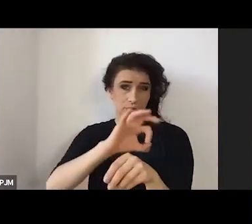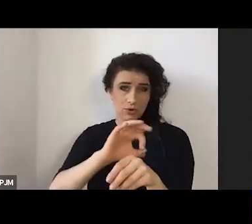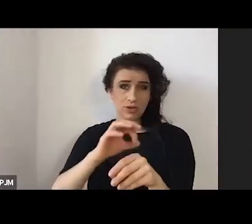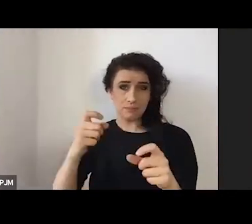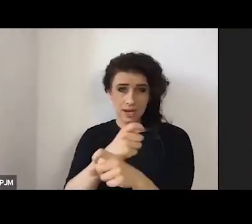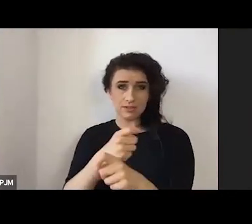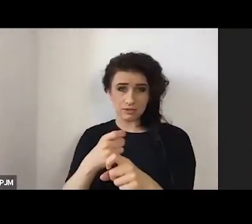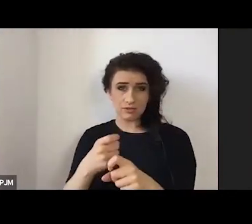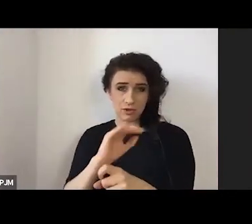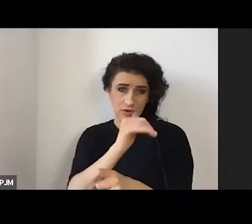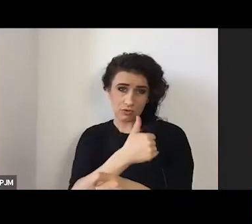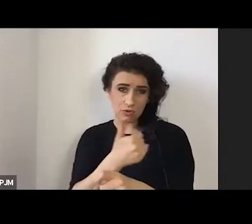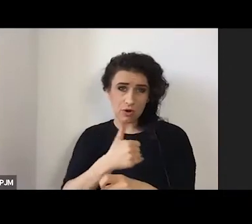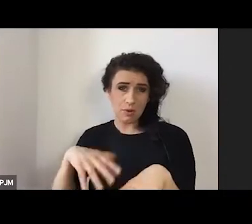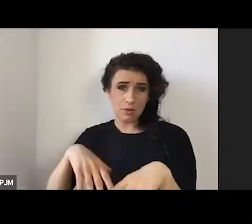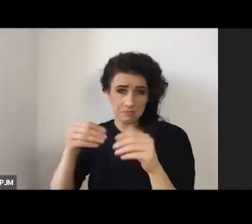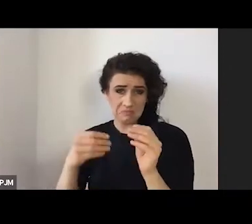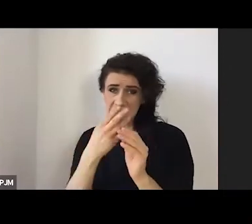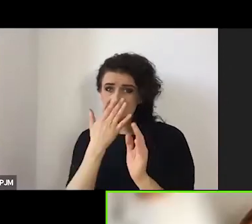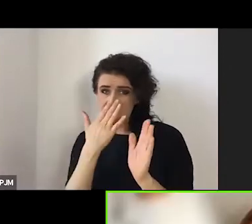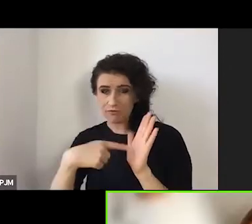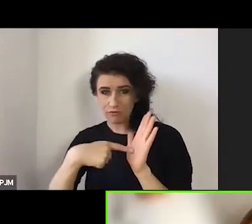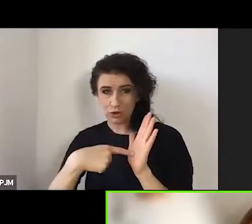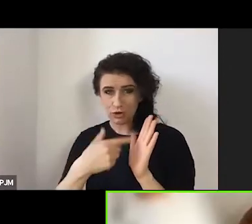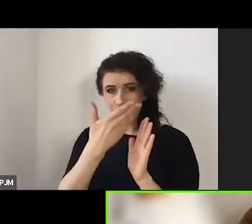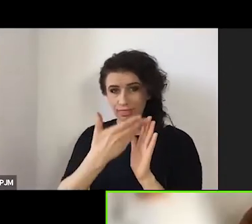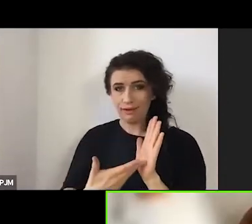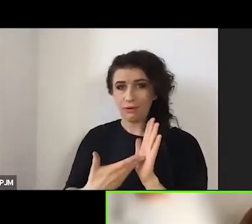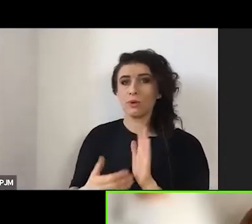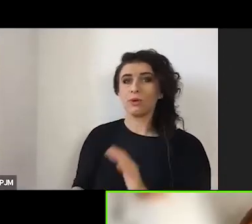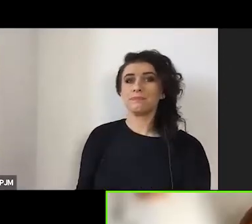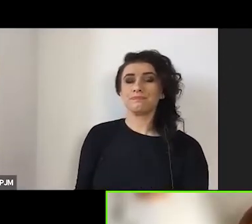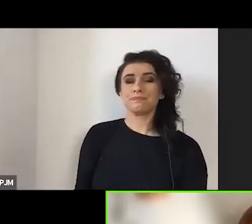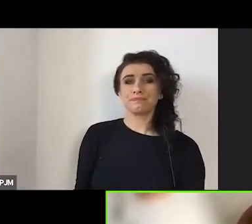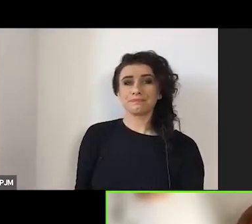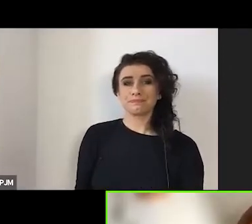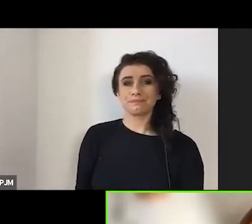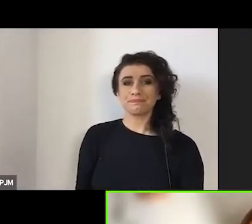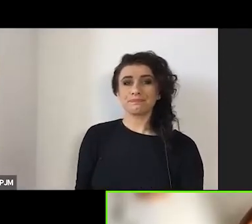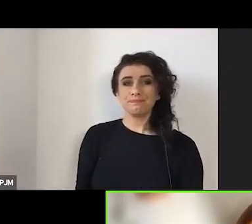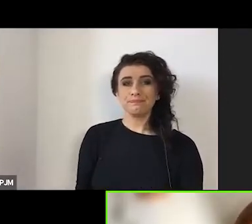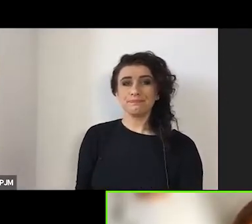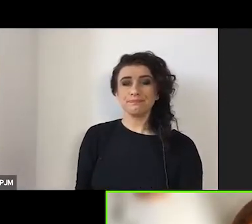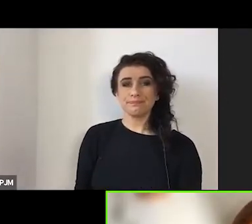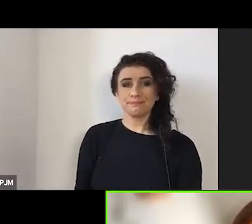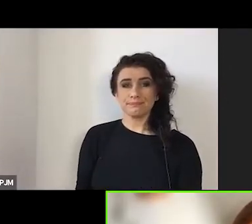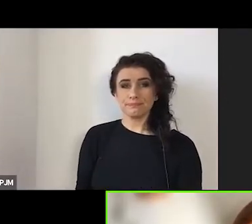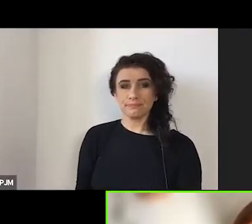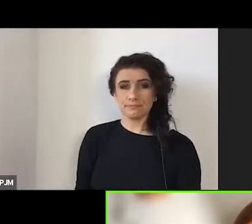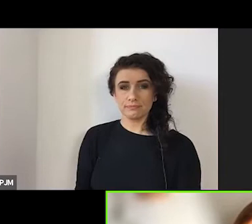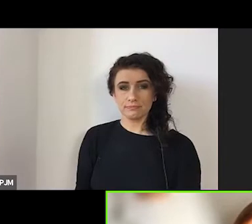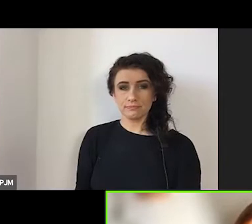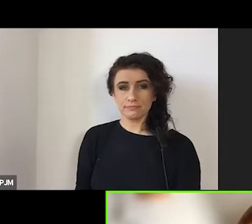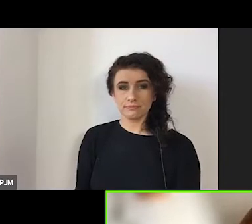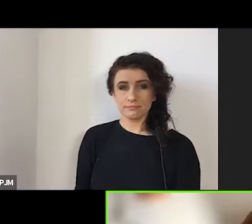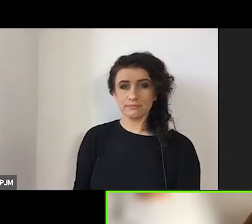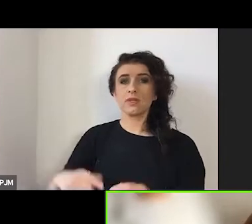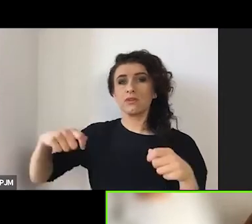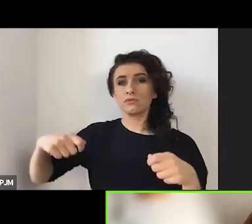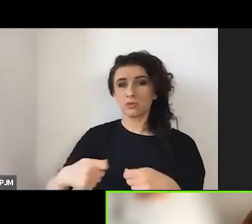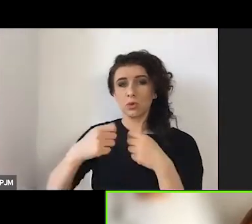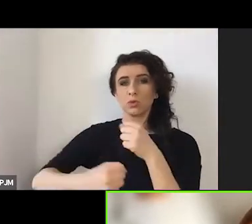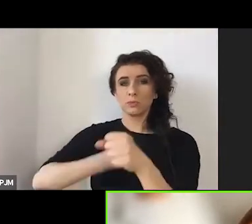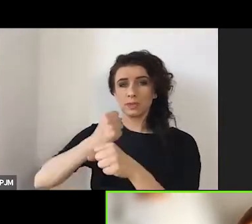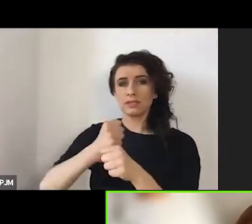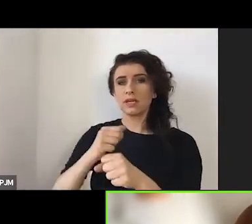to be simultaneous. You have to start, I would say, you always pick first the representatives. Let's say